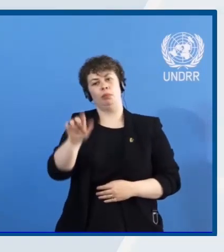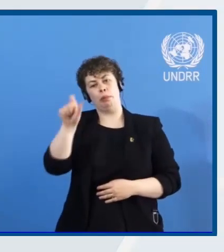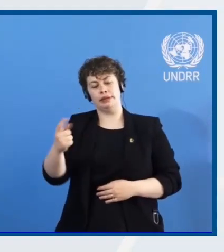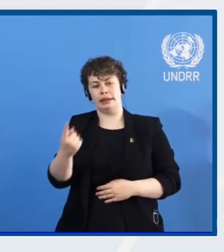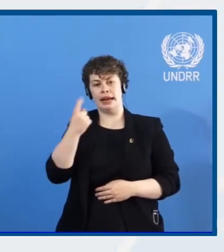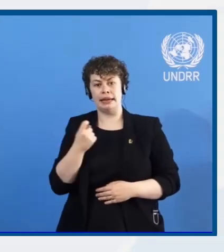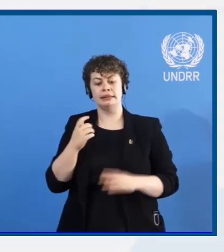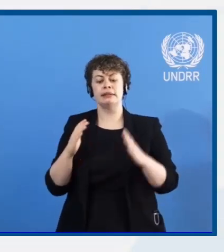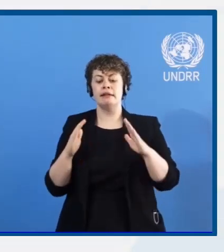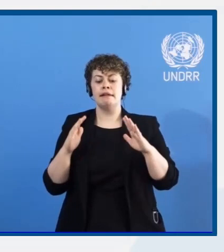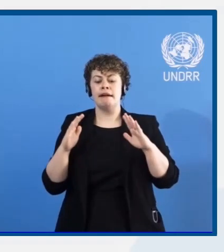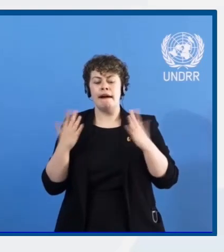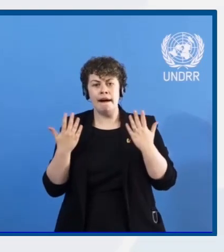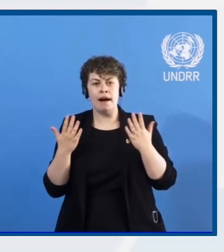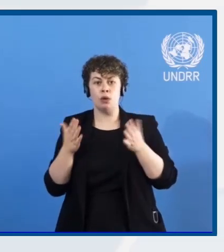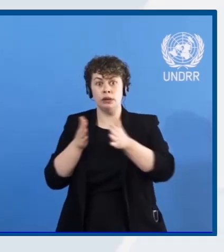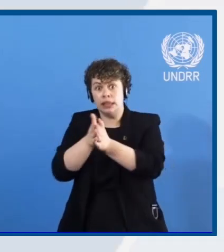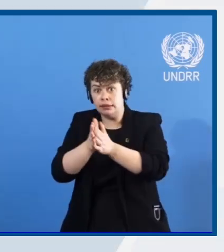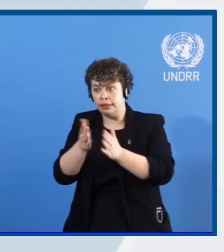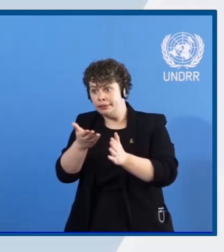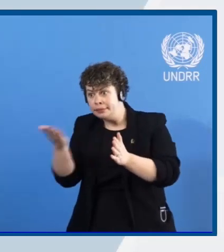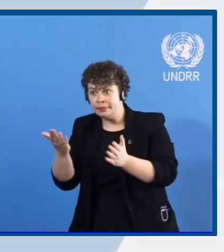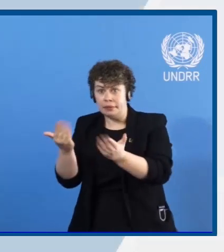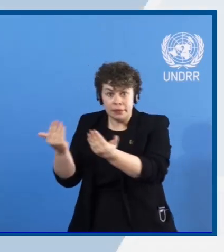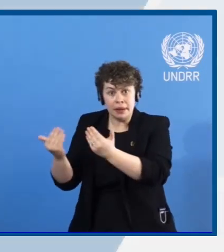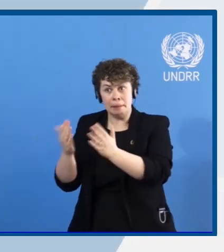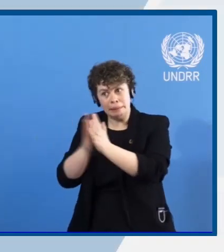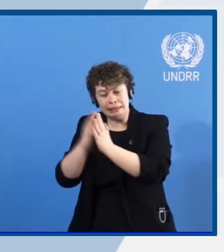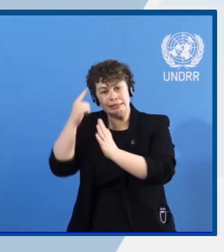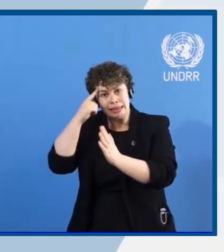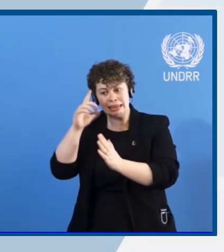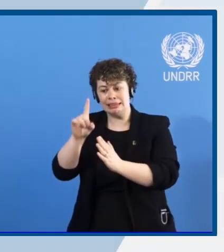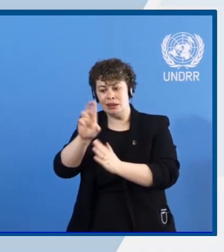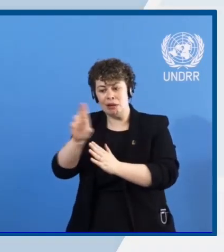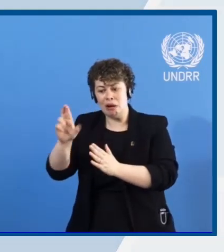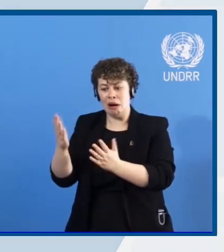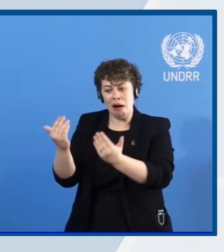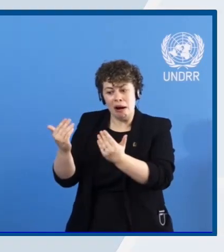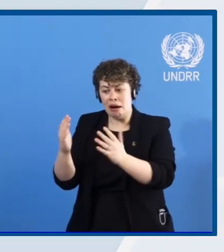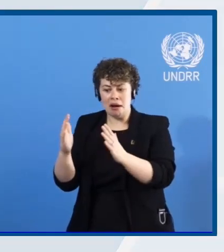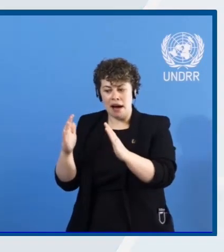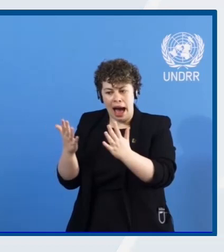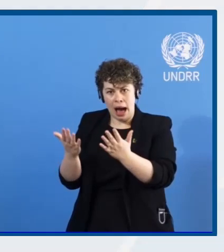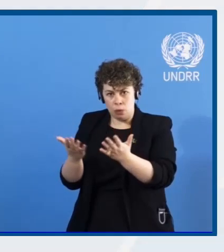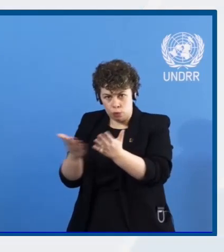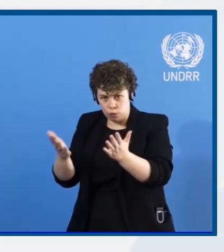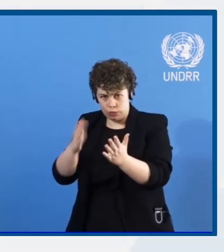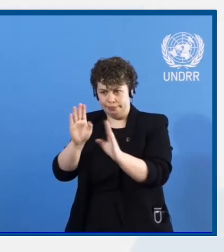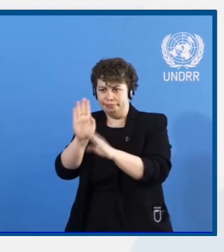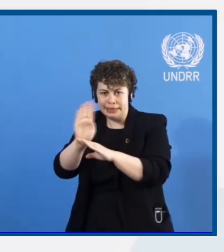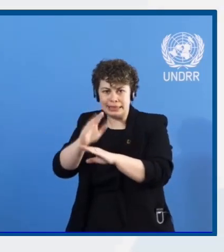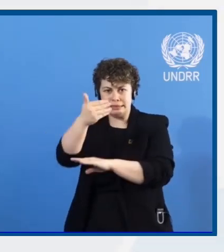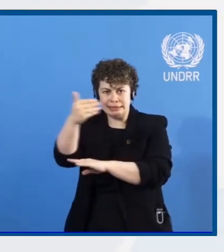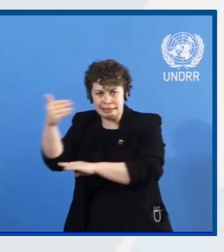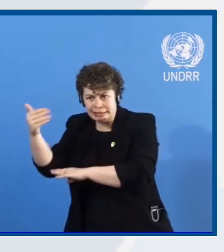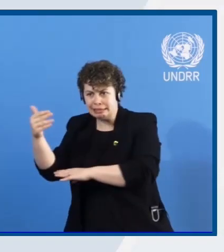sector invest in DRR. Nadine, do you want to react to that maybe? Okay, so we had a similar project